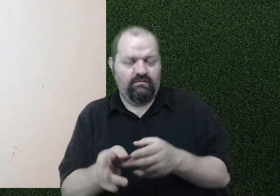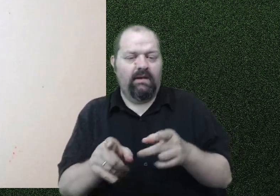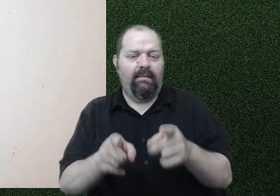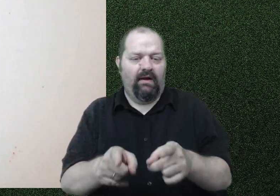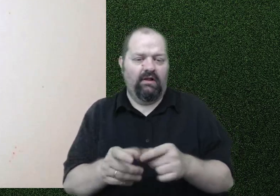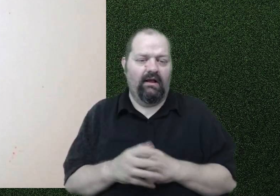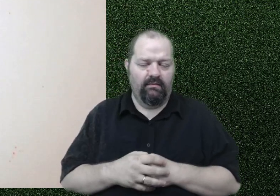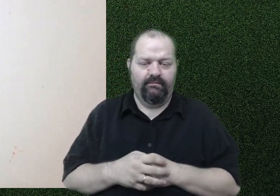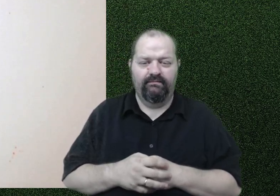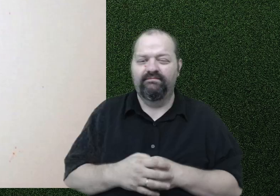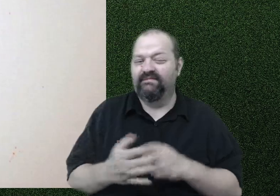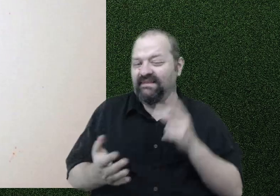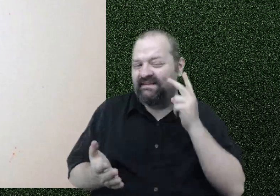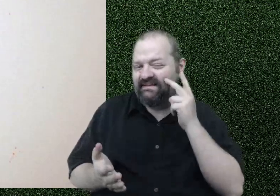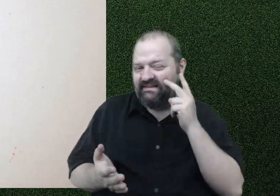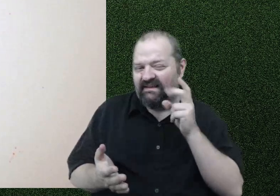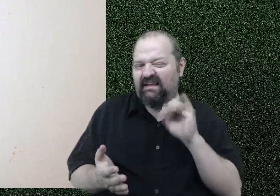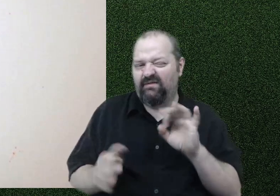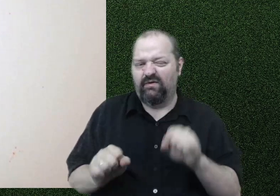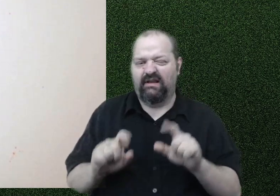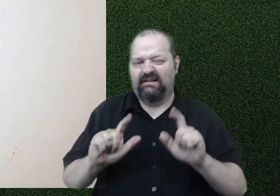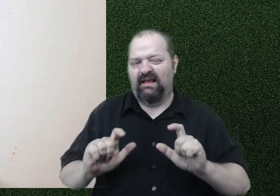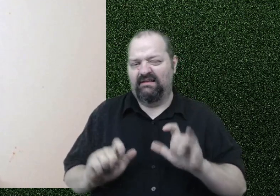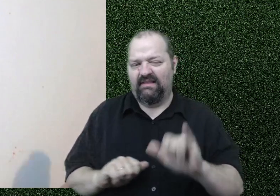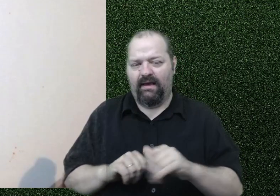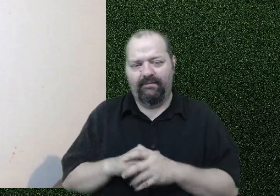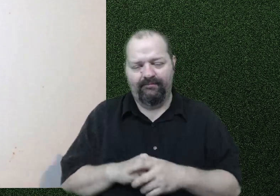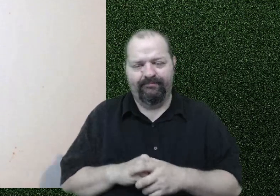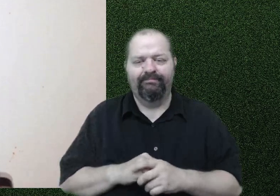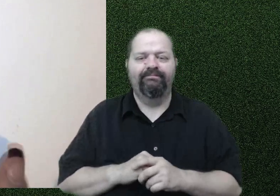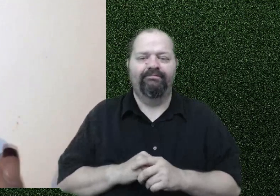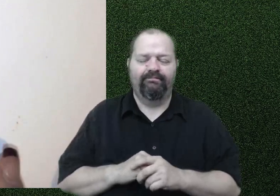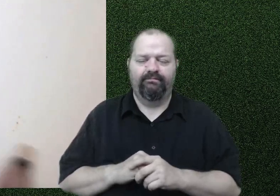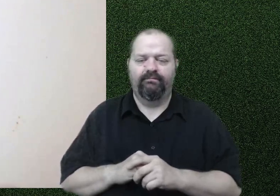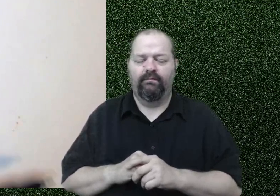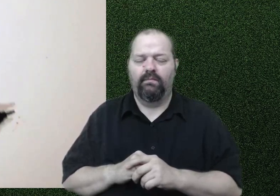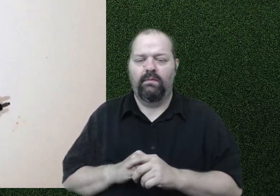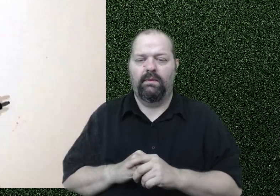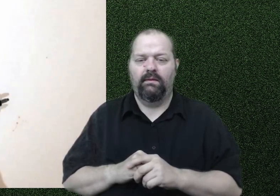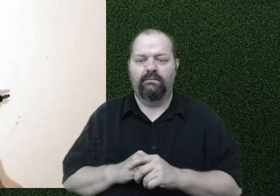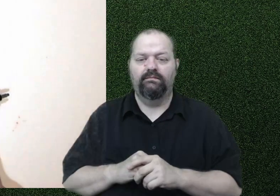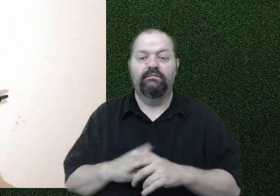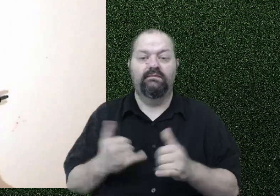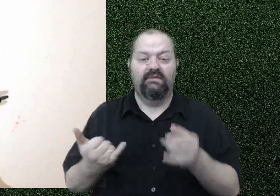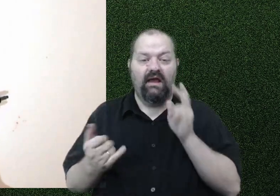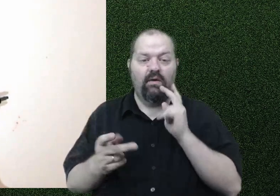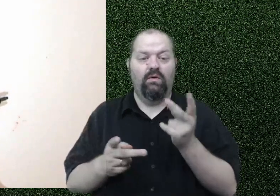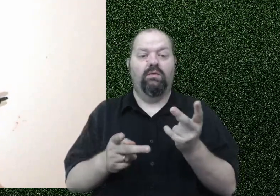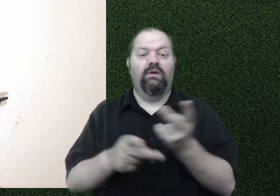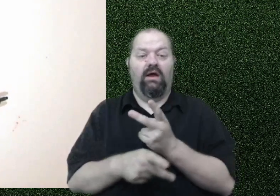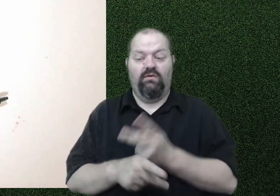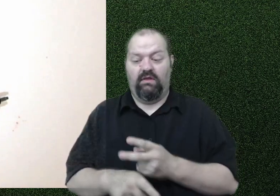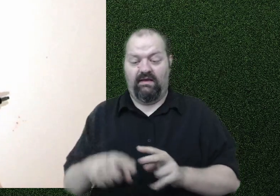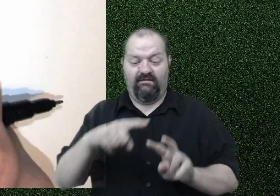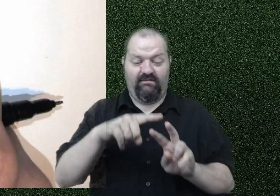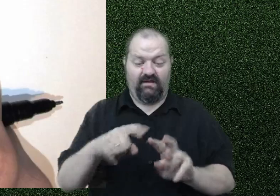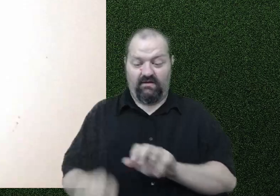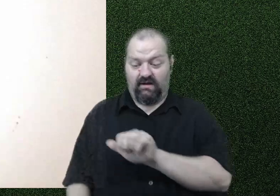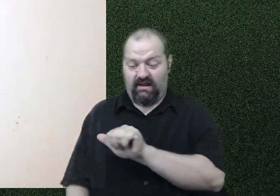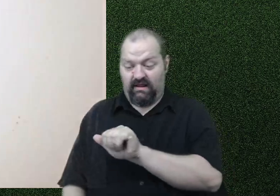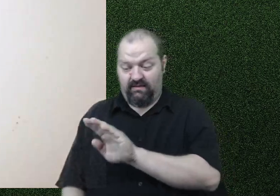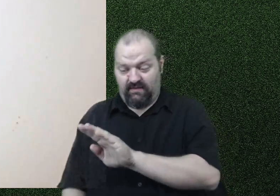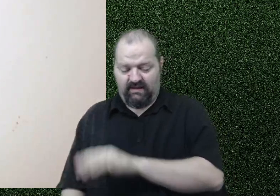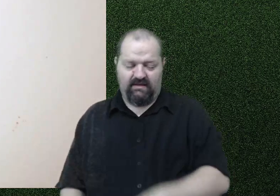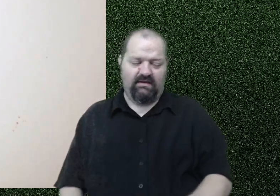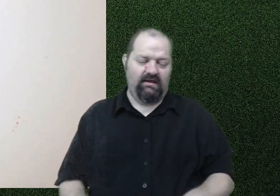So let's just see. Let's see if they're truly parallel. We'll figure it out by calculating the vector AB in component form